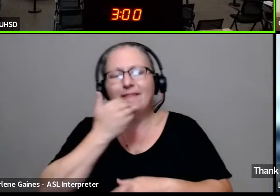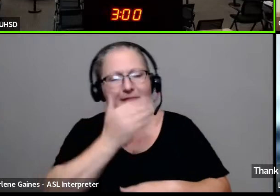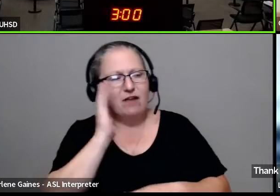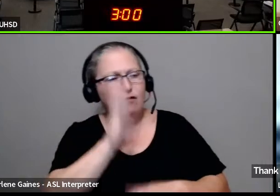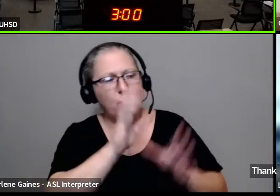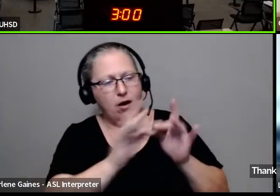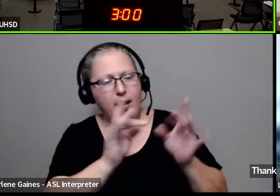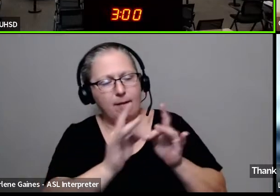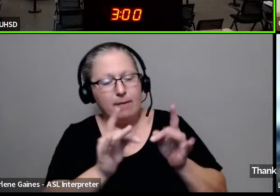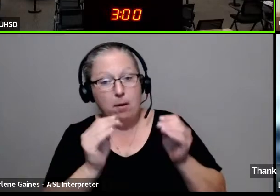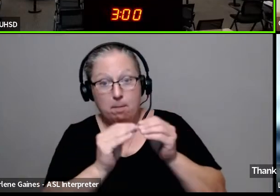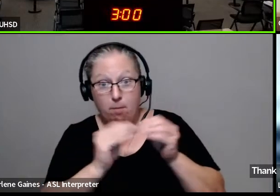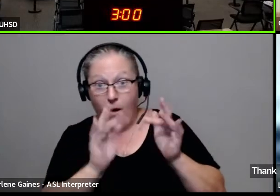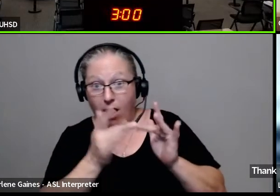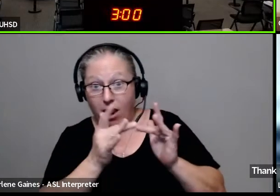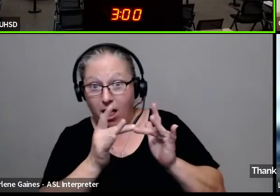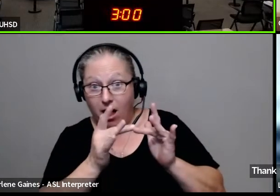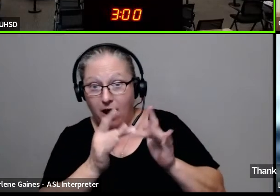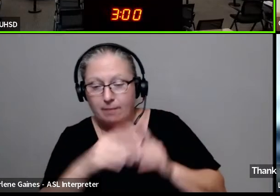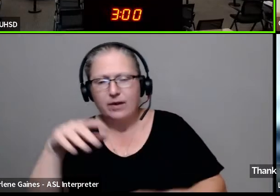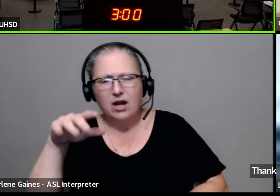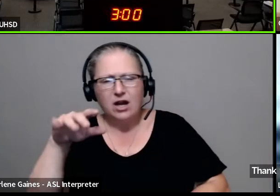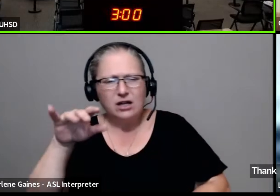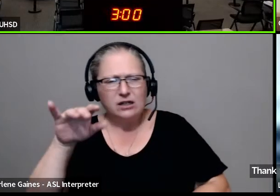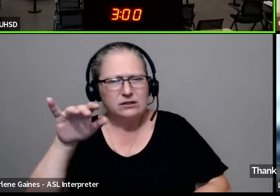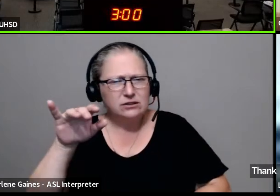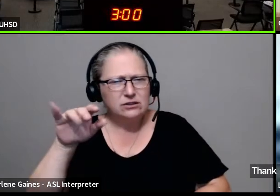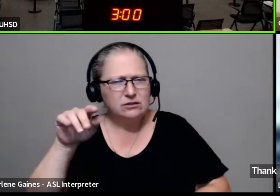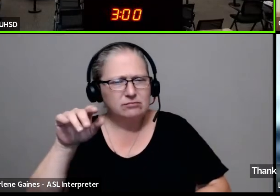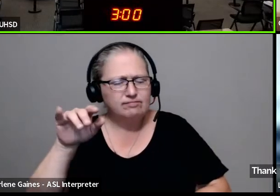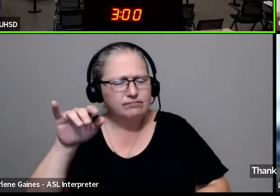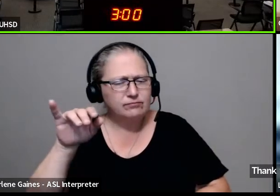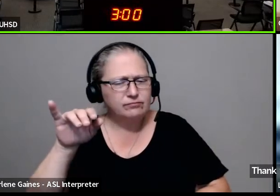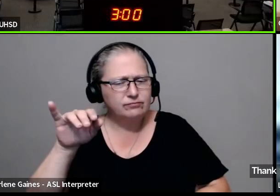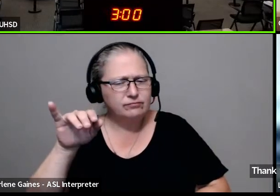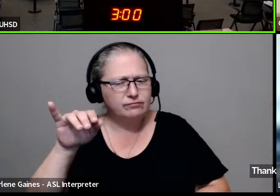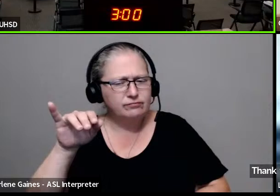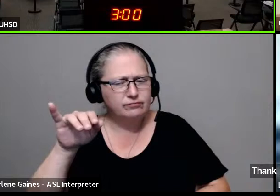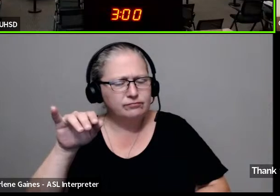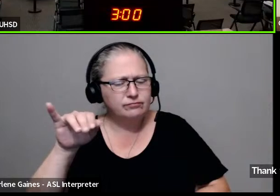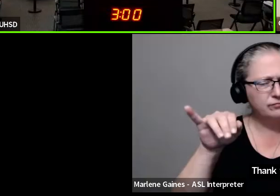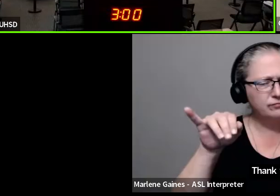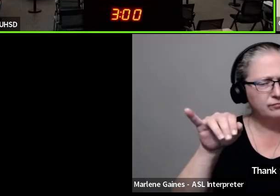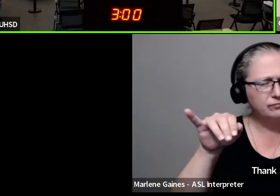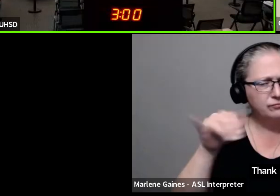online? Yes. Thank you. Gina Miranda's our last person. Go ahead.